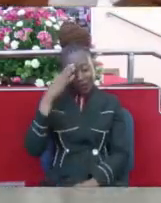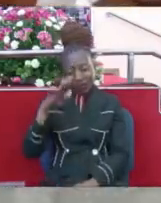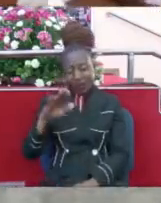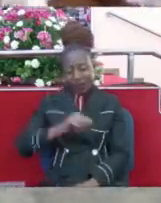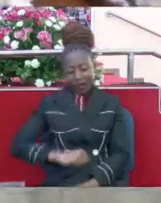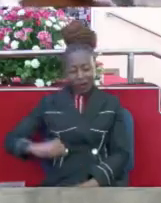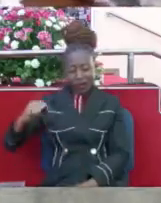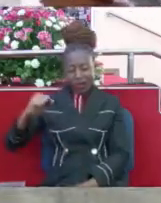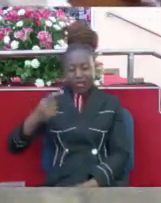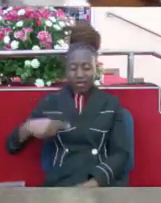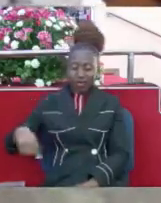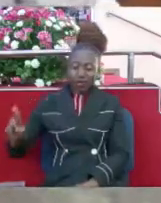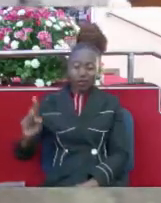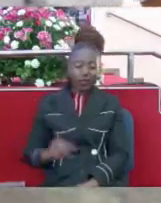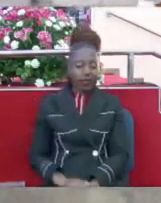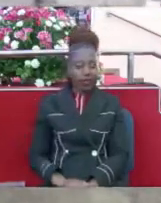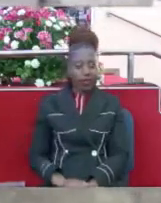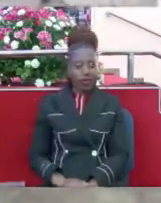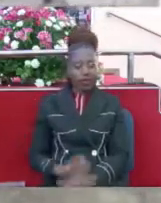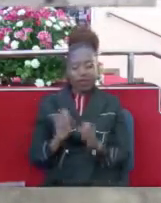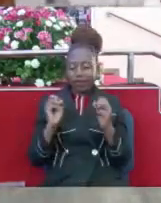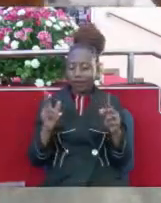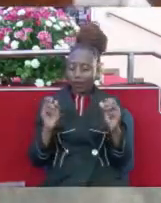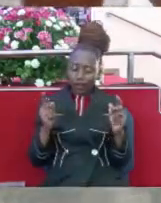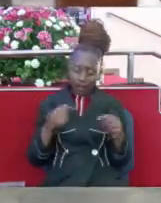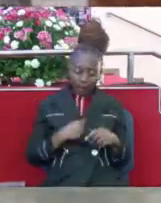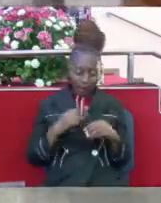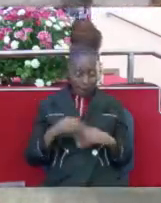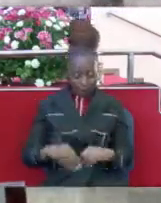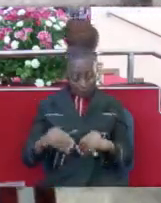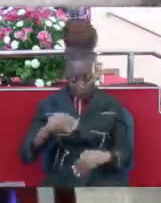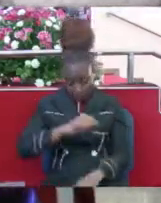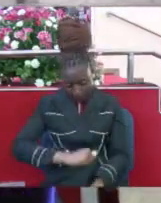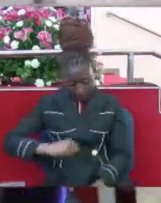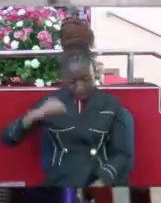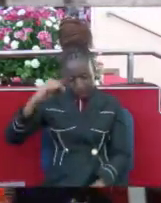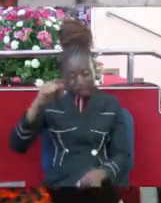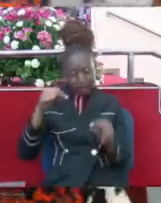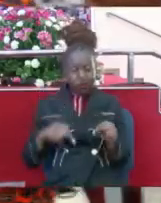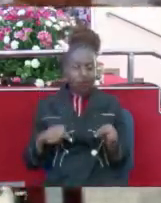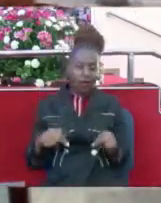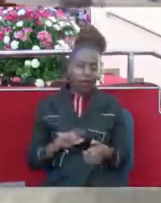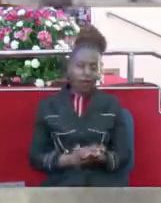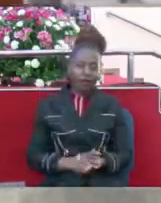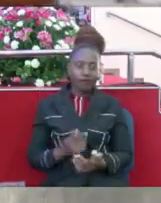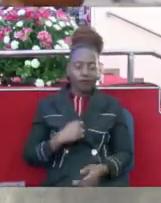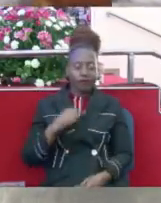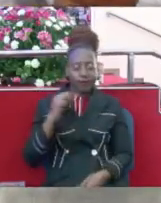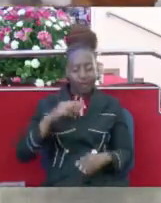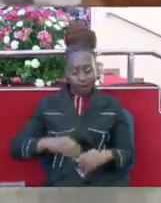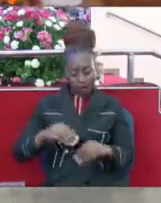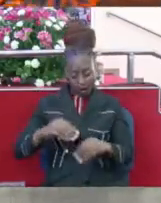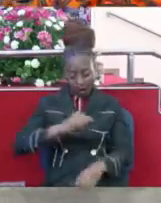It is okay, but I'm following this master today. I am following today.